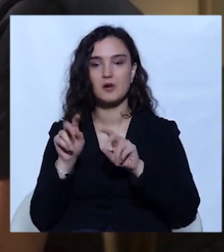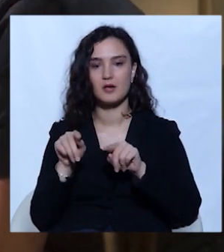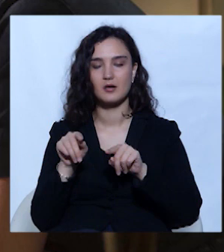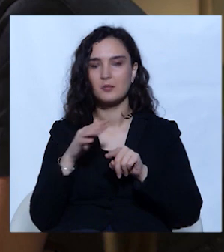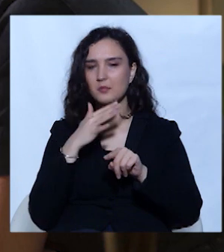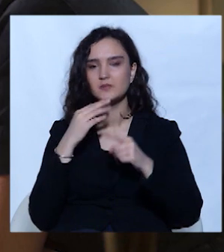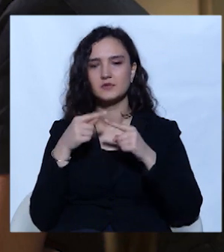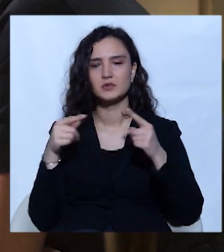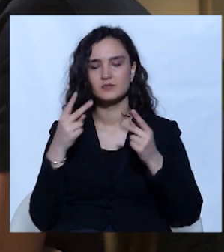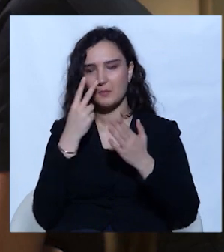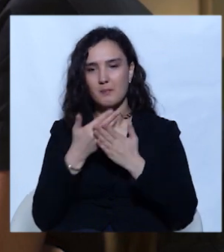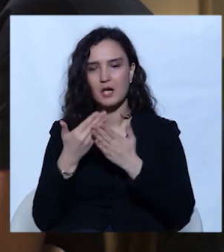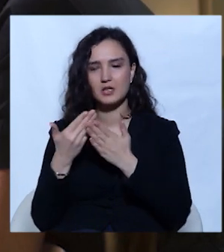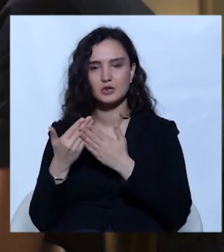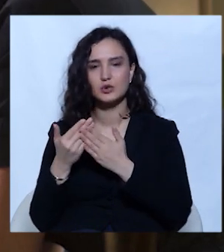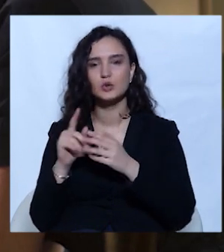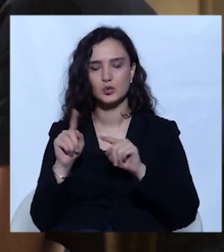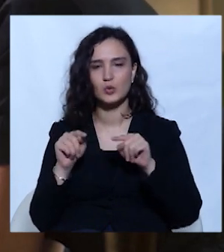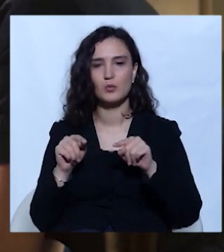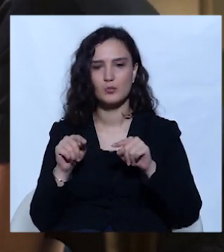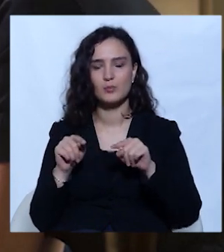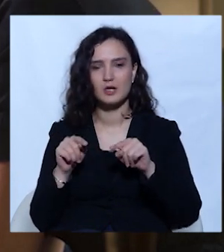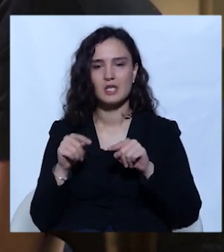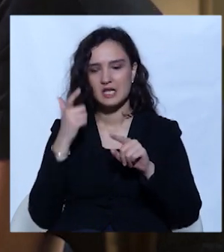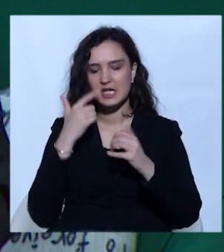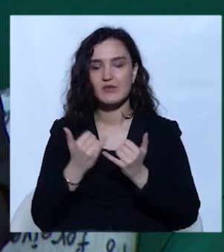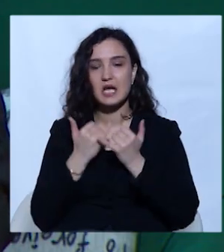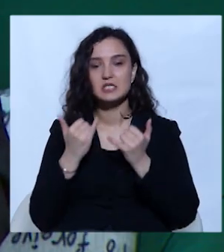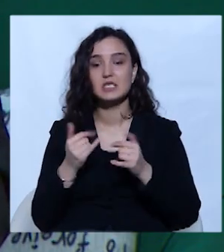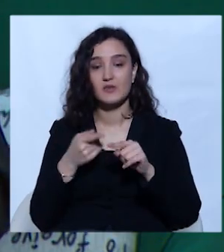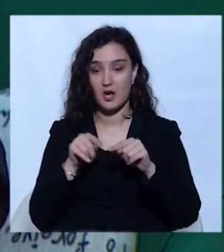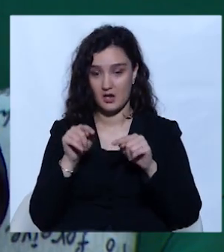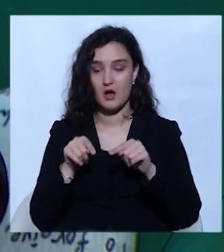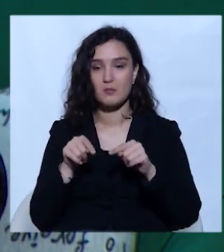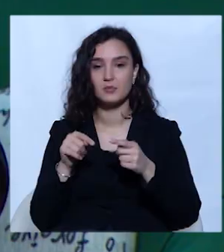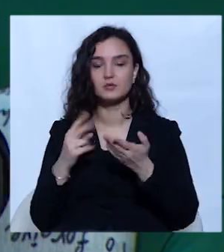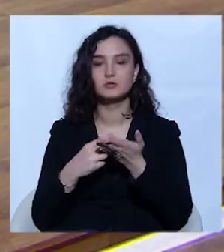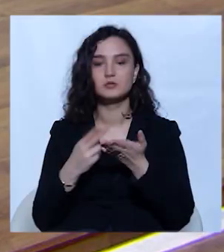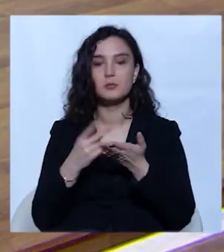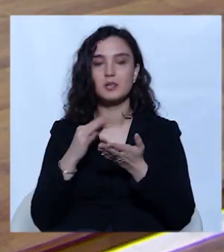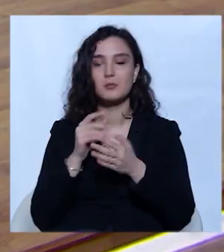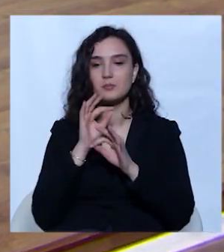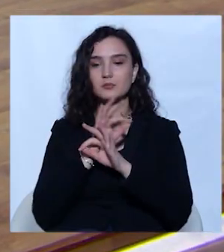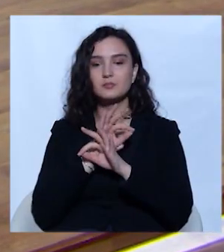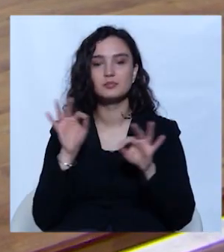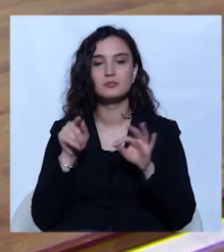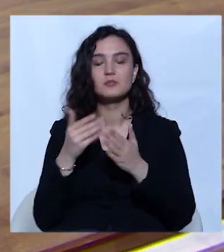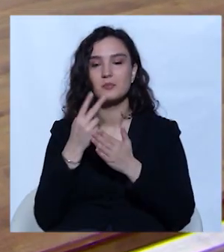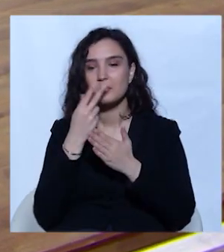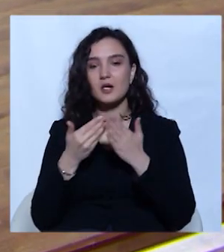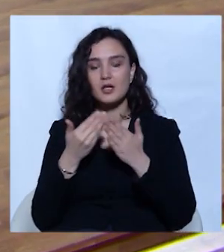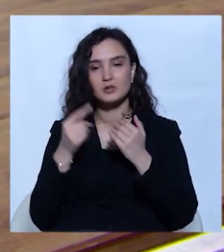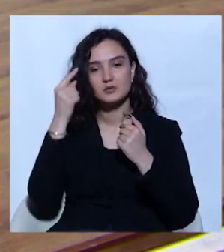many examples of sacrifice in this novel, but the specific example that comes to mind is